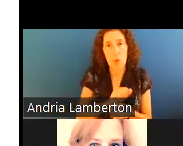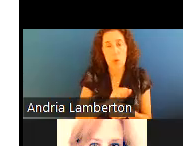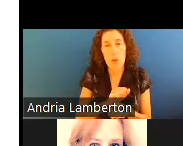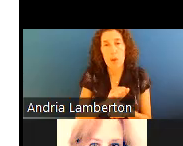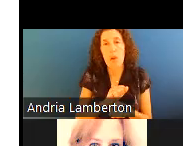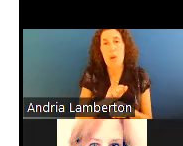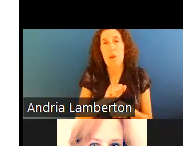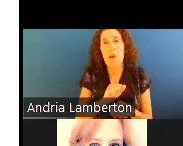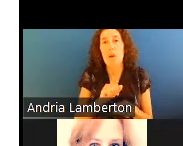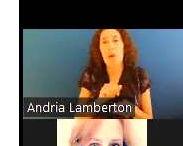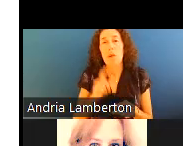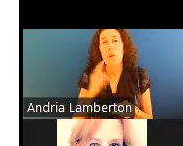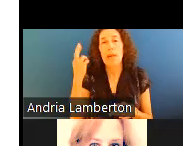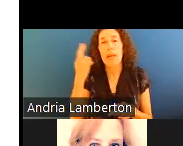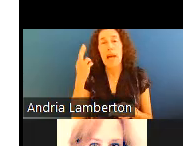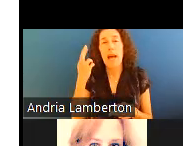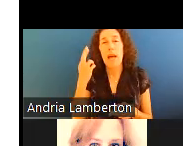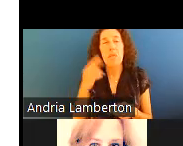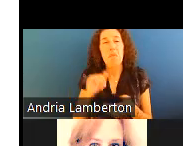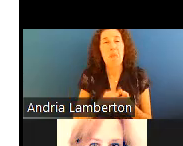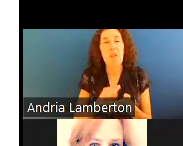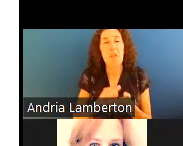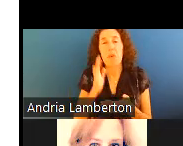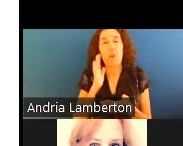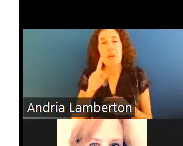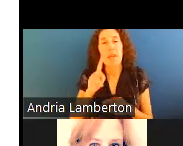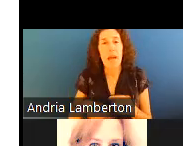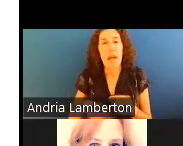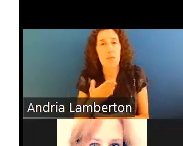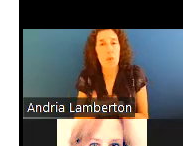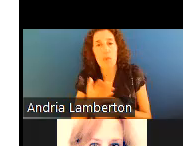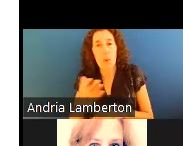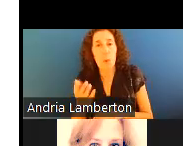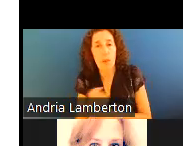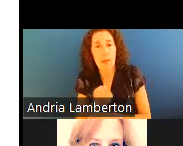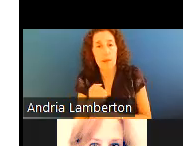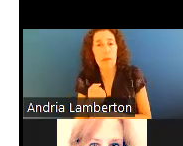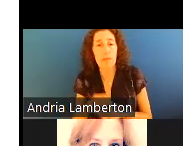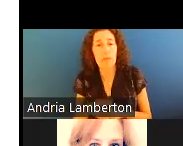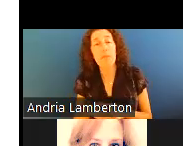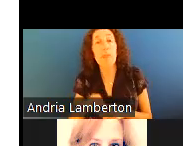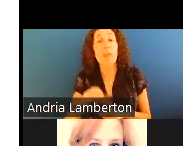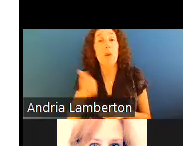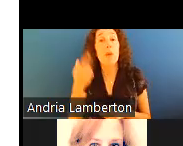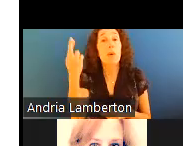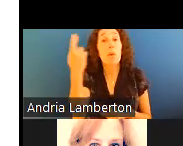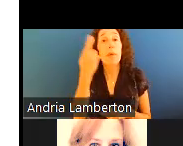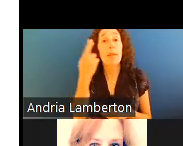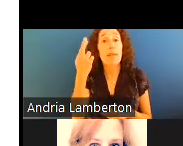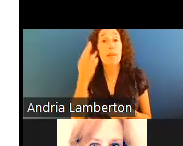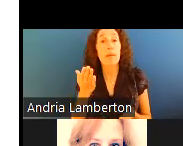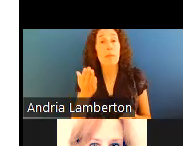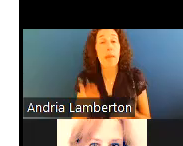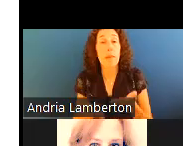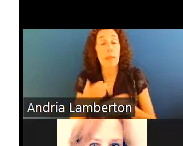that location and may have to dismiss the case. Another big one is if witnesses are no longer cooperating or